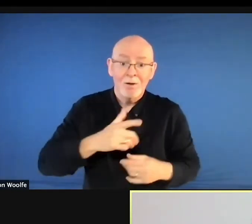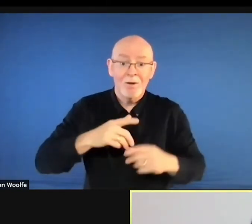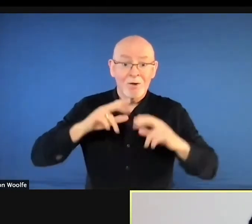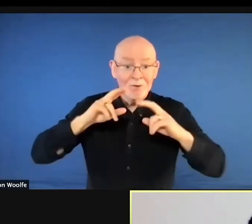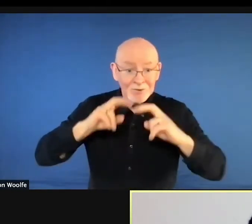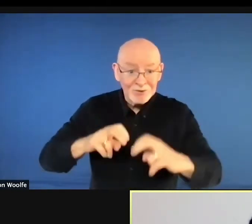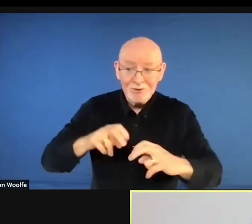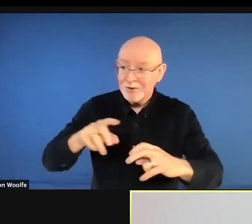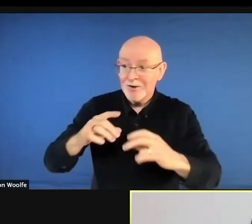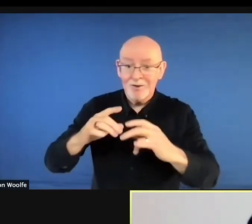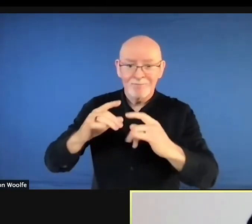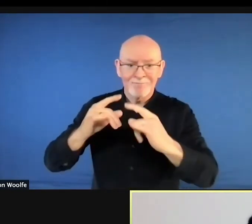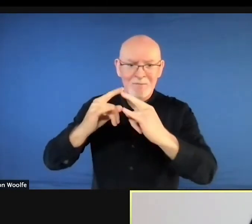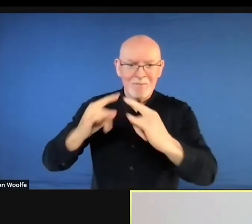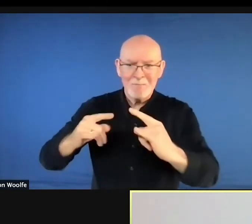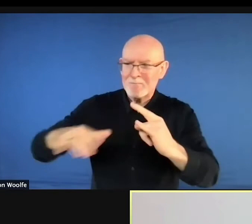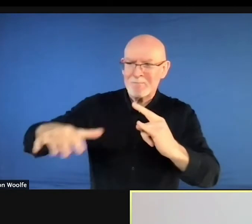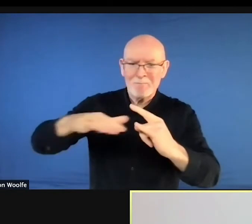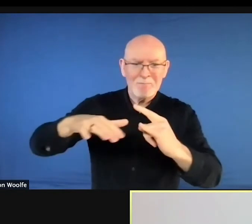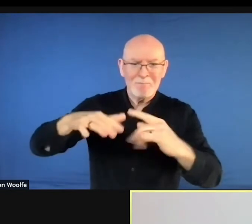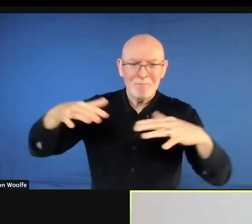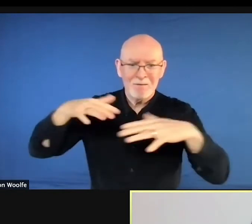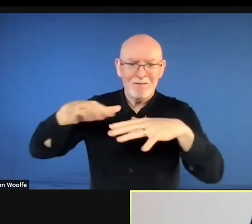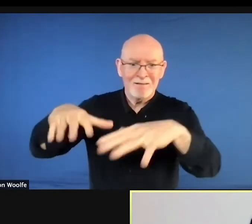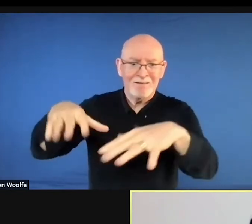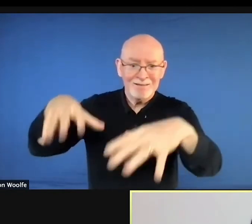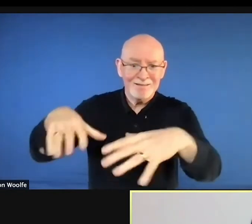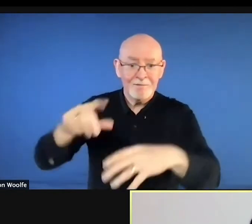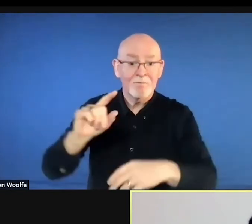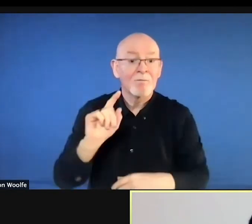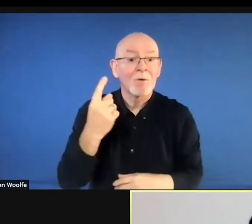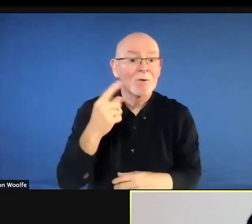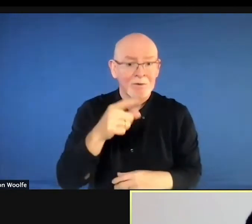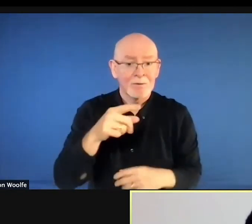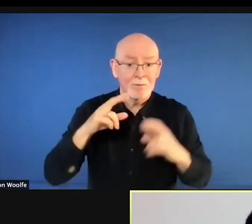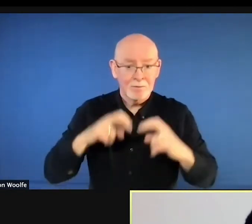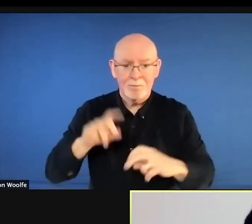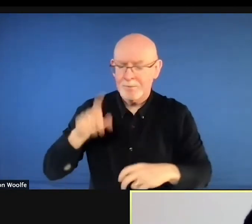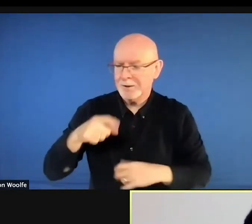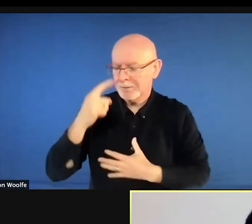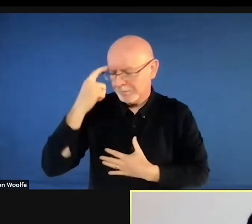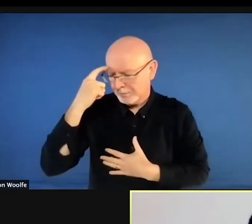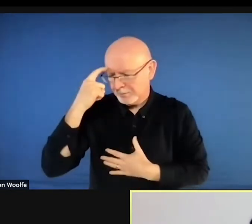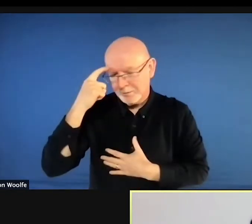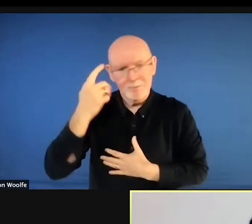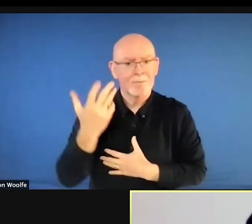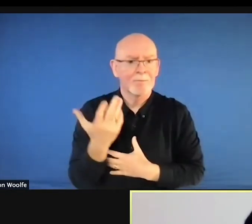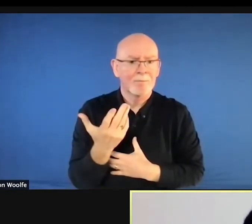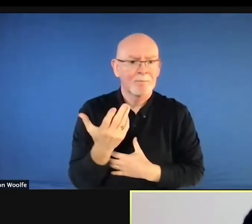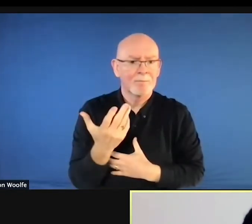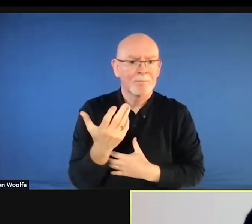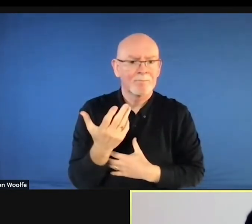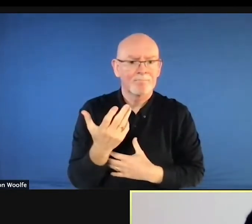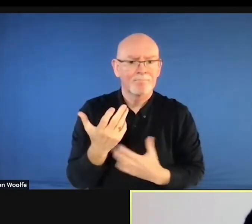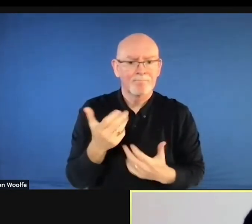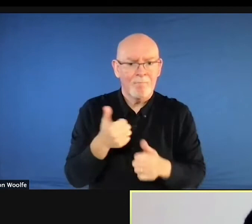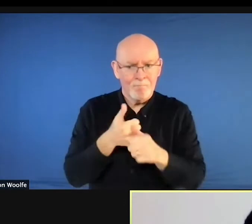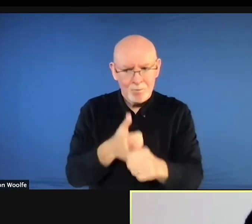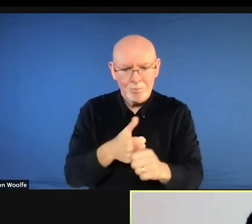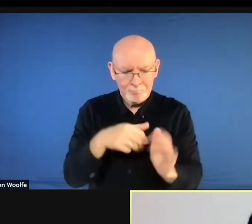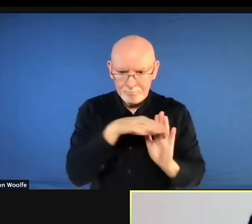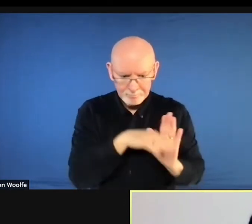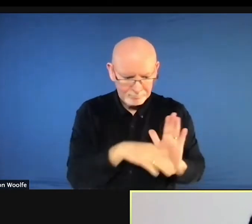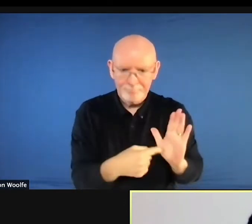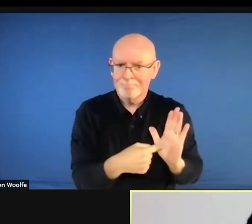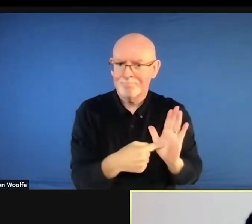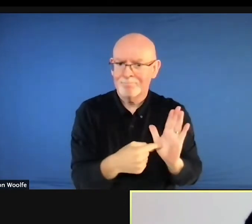consider to act on it is to follow the guideline of the codes of ethics, so that the refugee